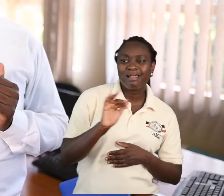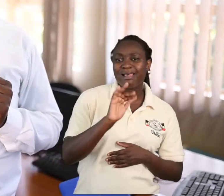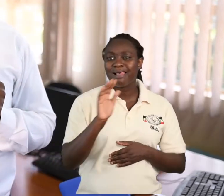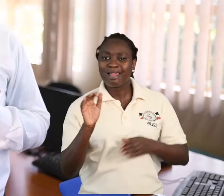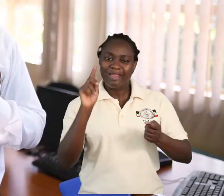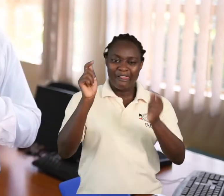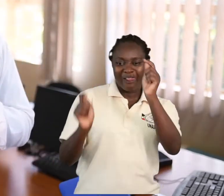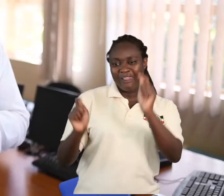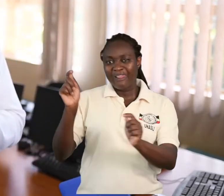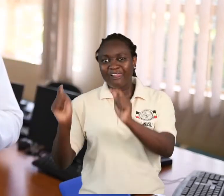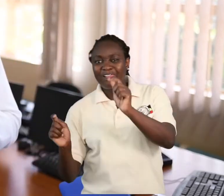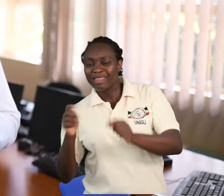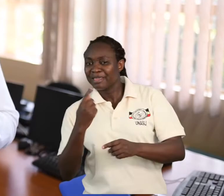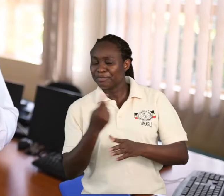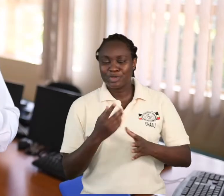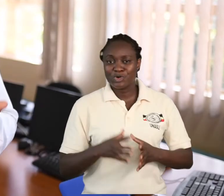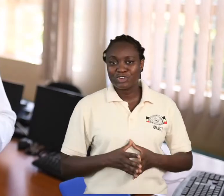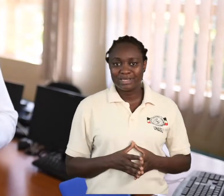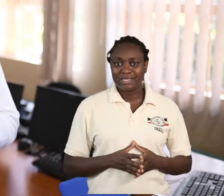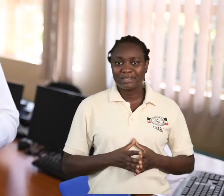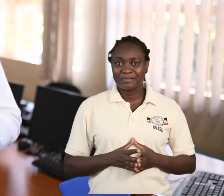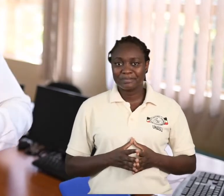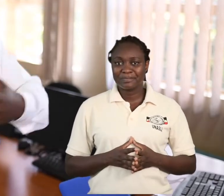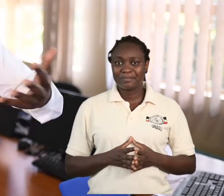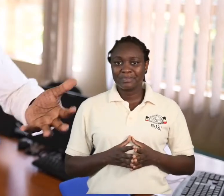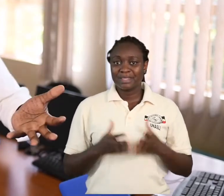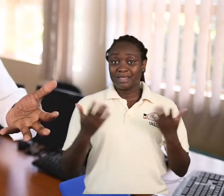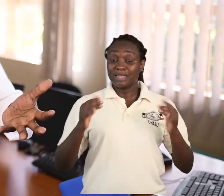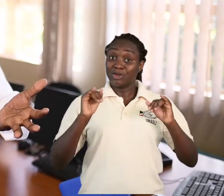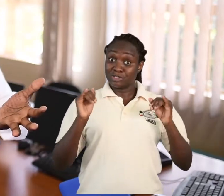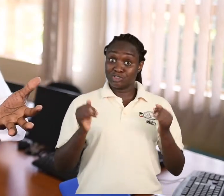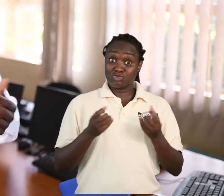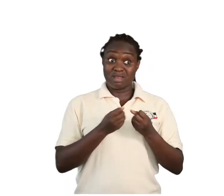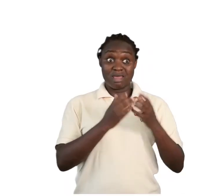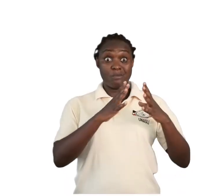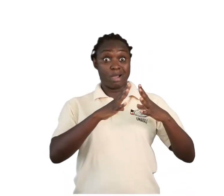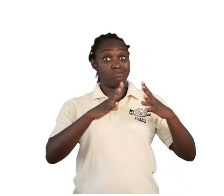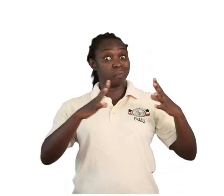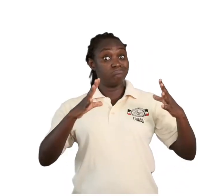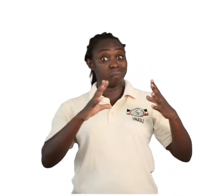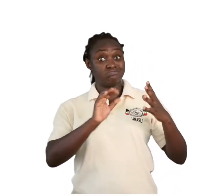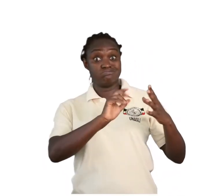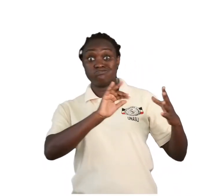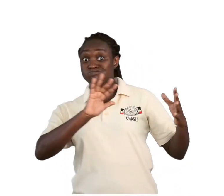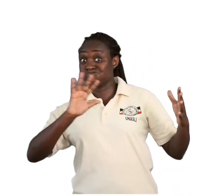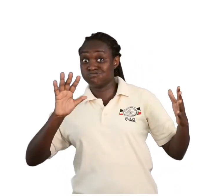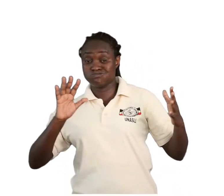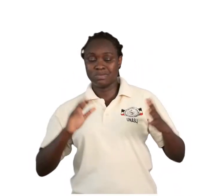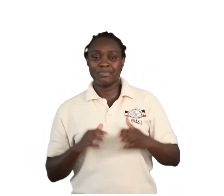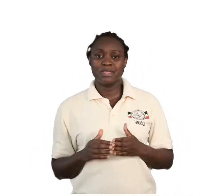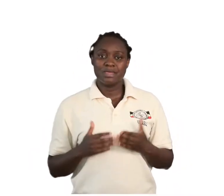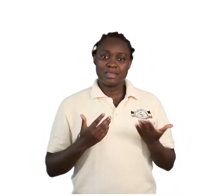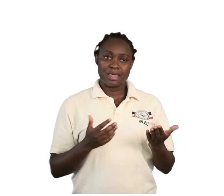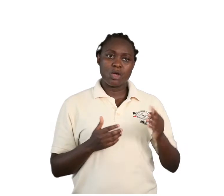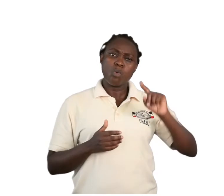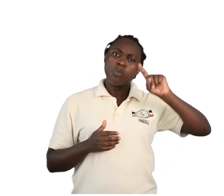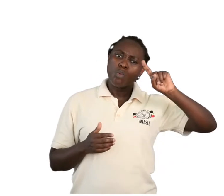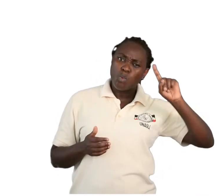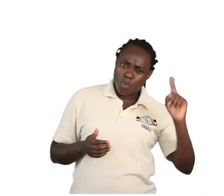playing about with letters. Let's try a bigger number. And that number is